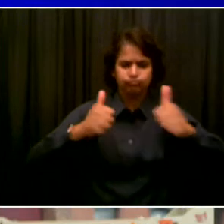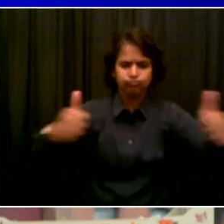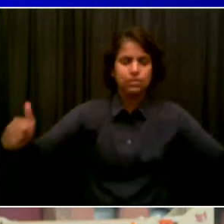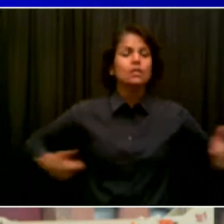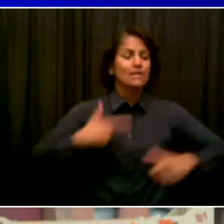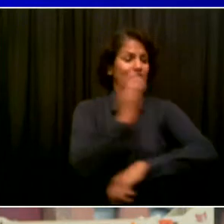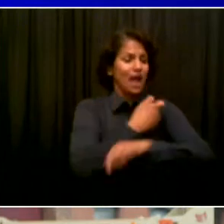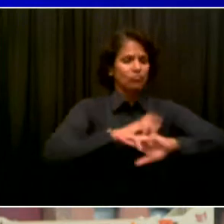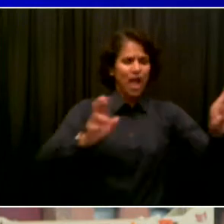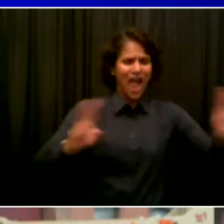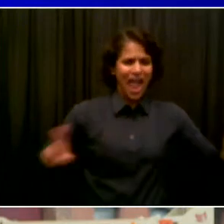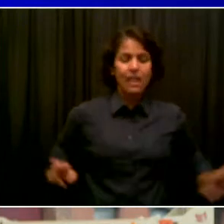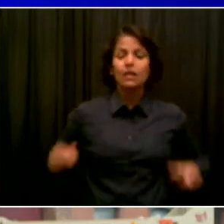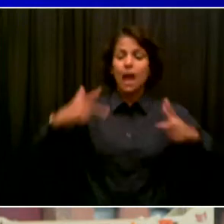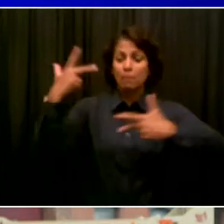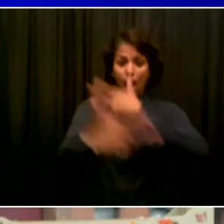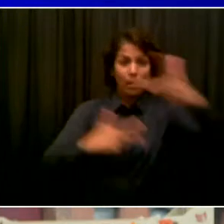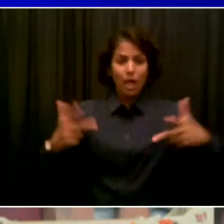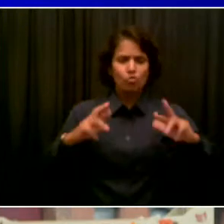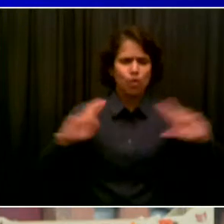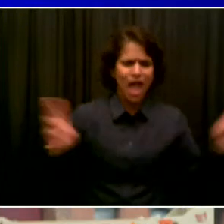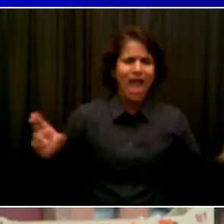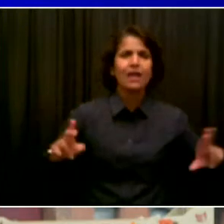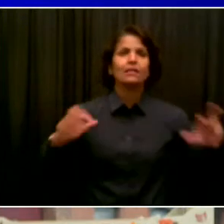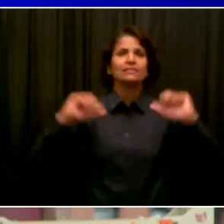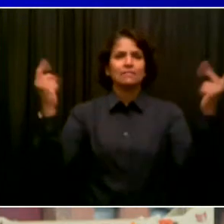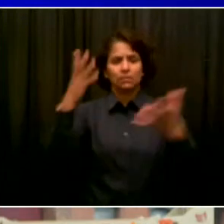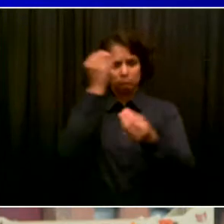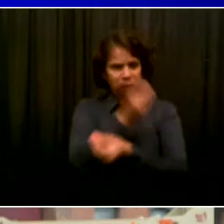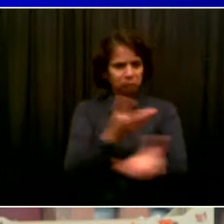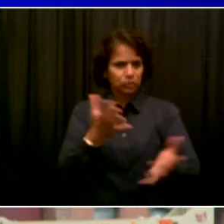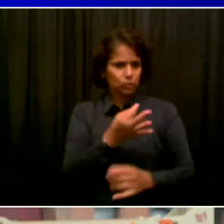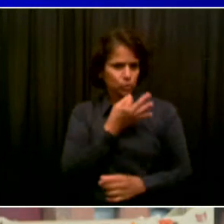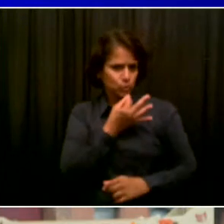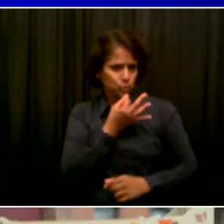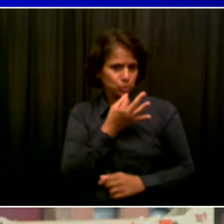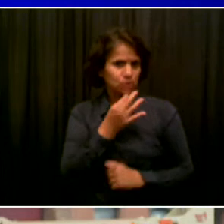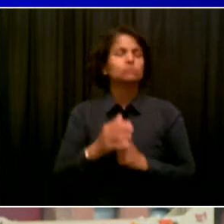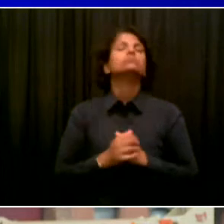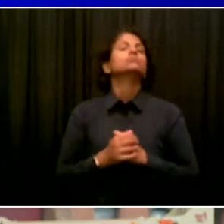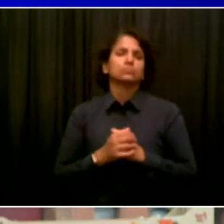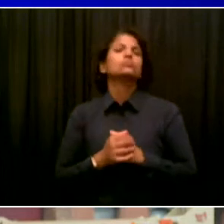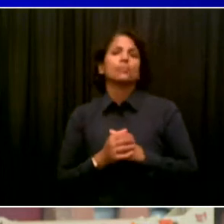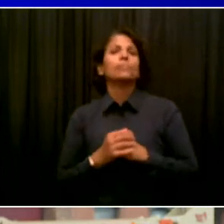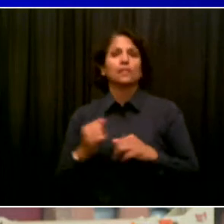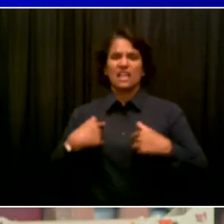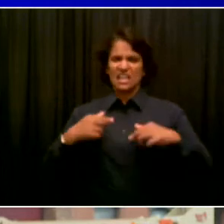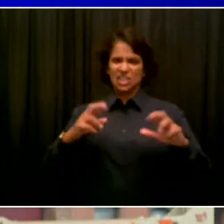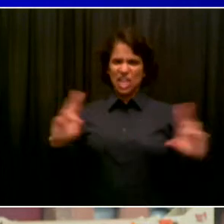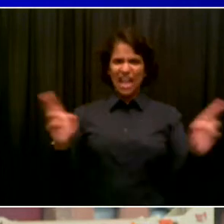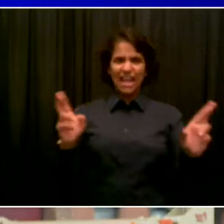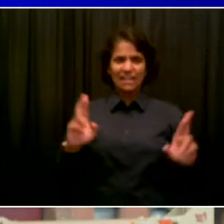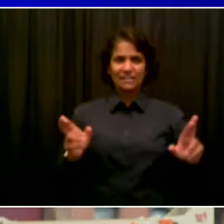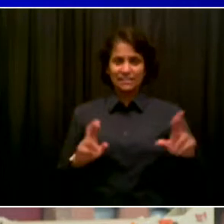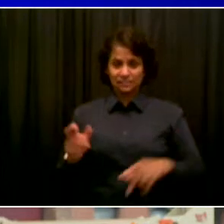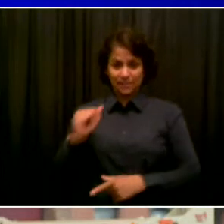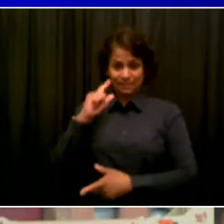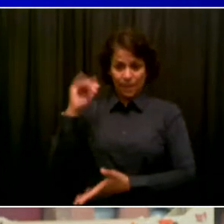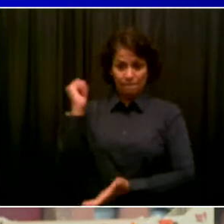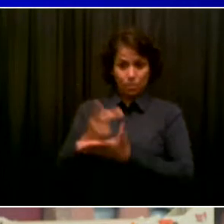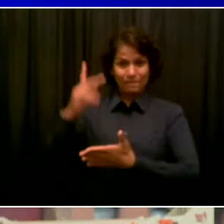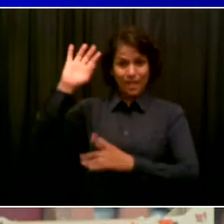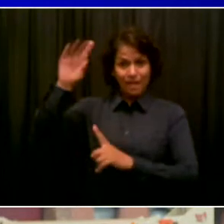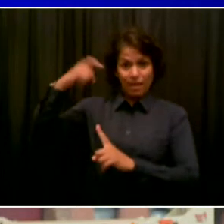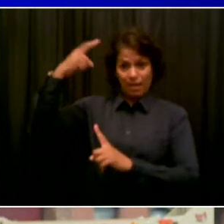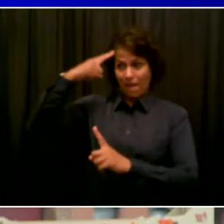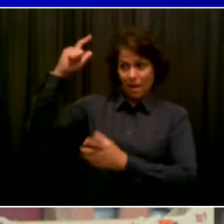guidance comes exactly what it says. We need to be ready to move immediately, and we have proven we can do vaccination on a